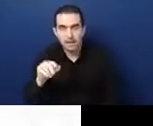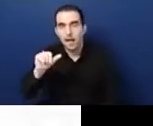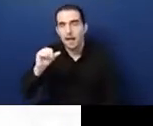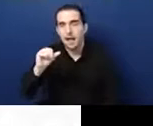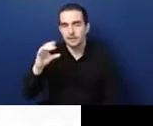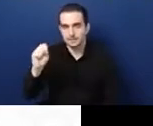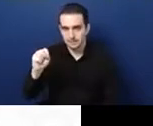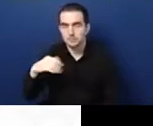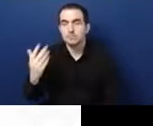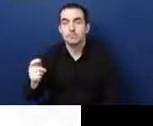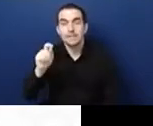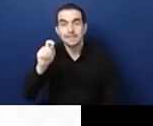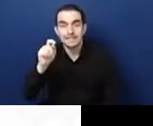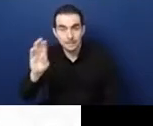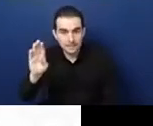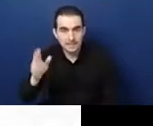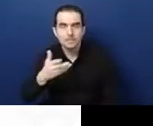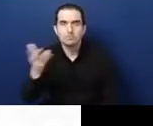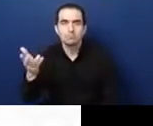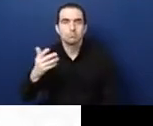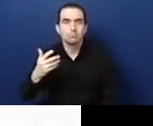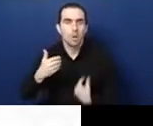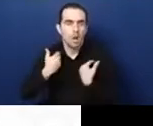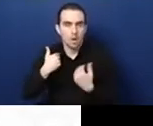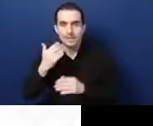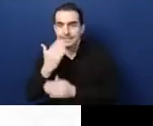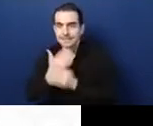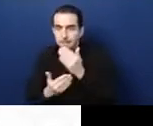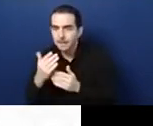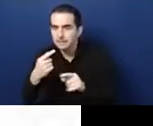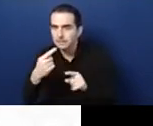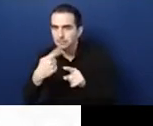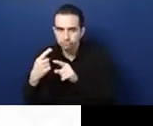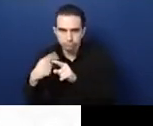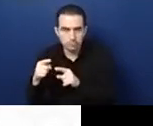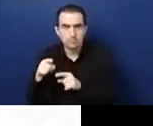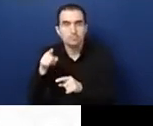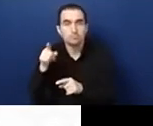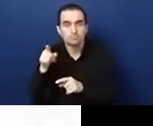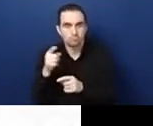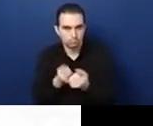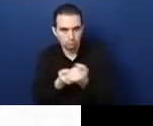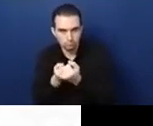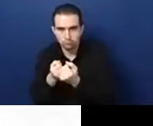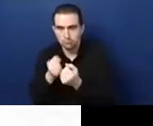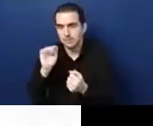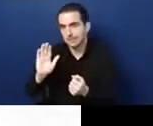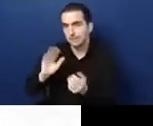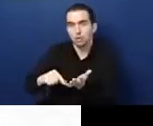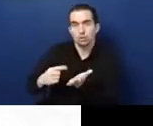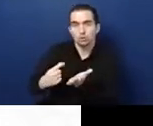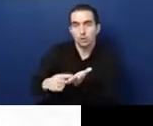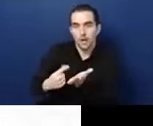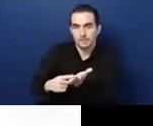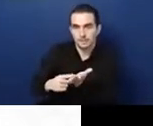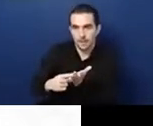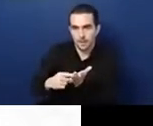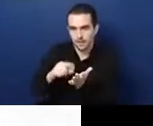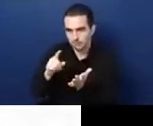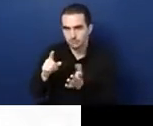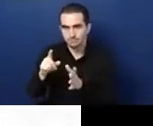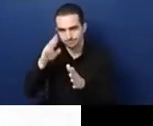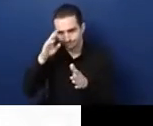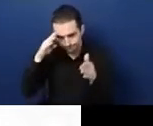to employment, health, livelihoods, independent living, and participation in community